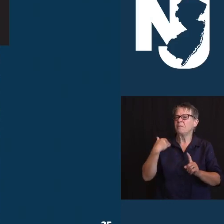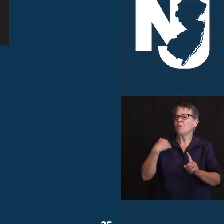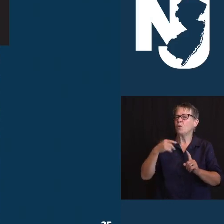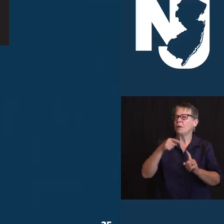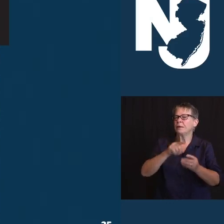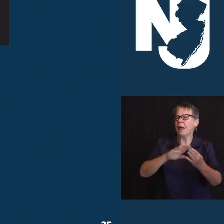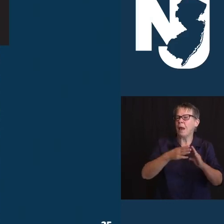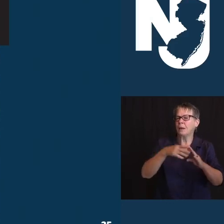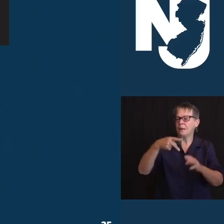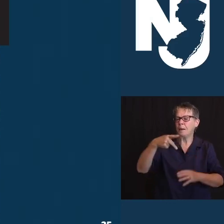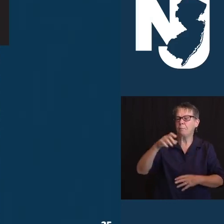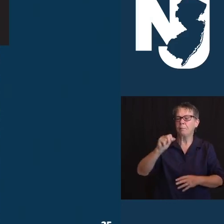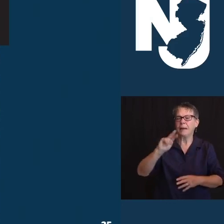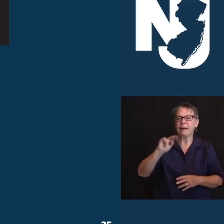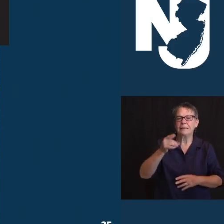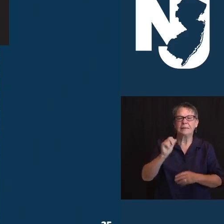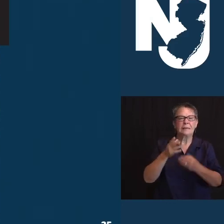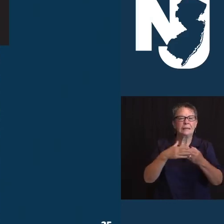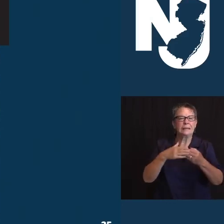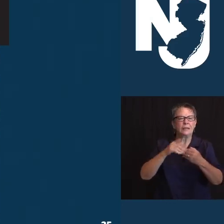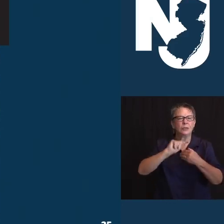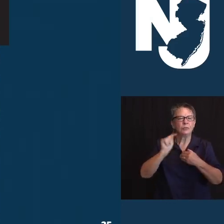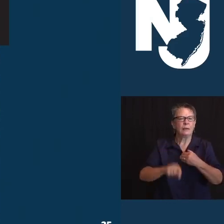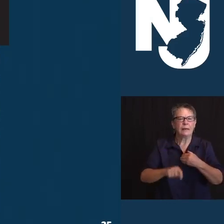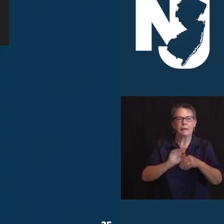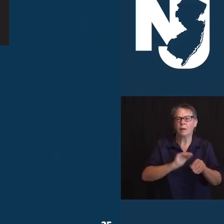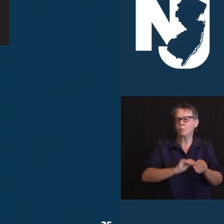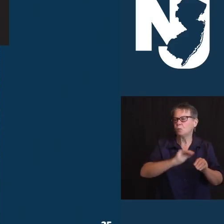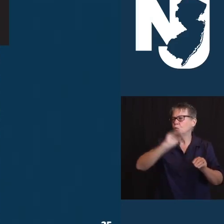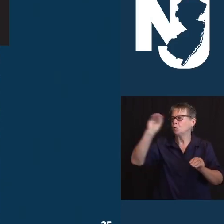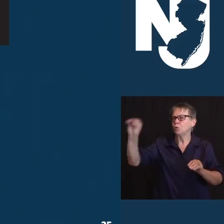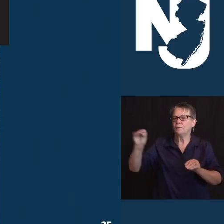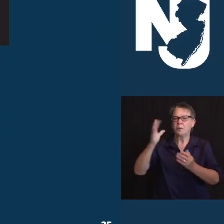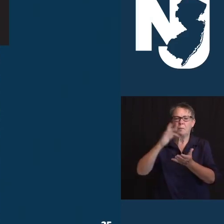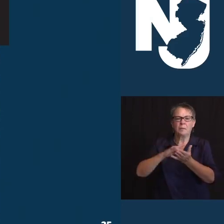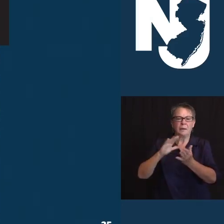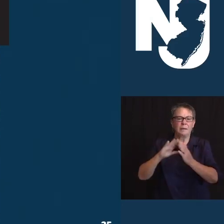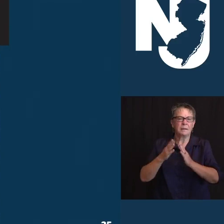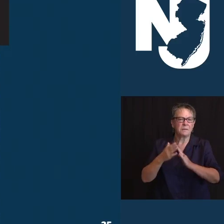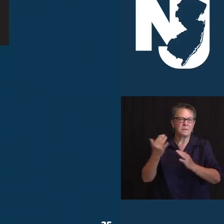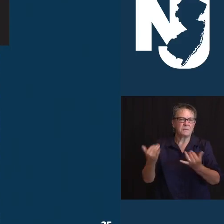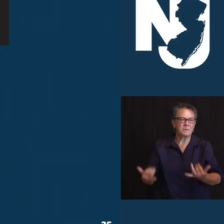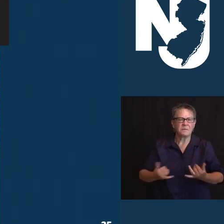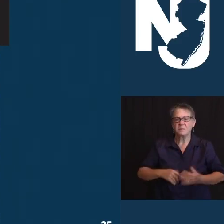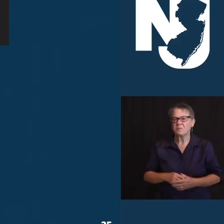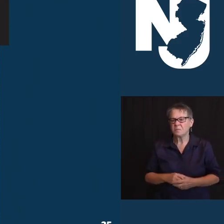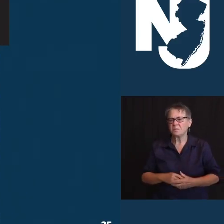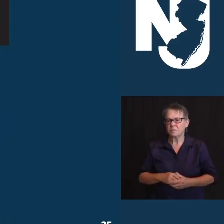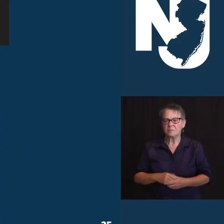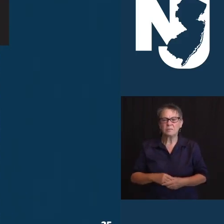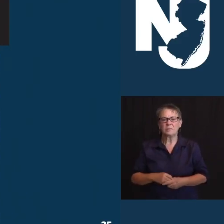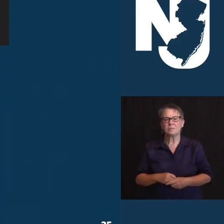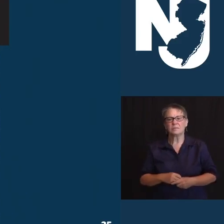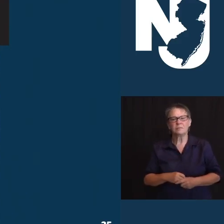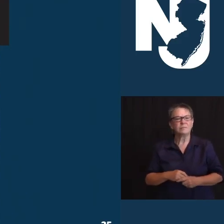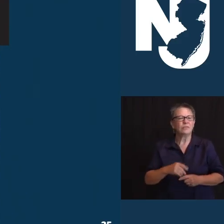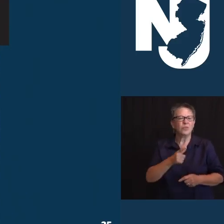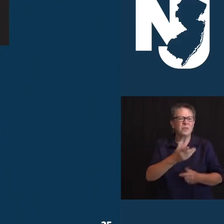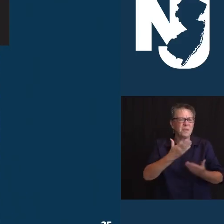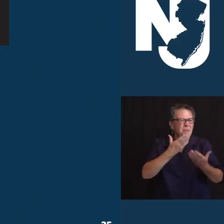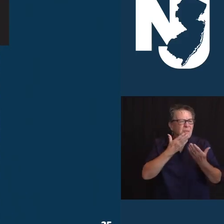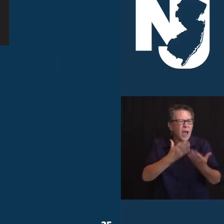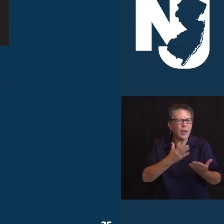to Mary Claire and David, and to everyone at Princeton Legal Search Group, thank you for keeping the faith, and thank you as well for all you do to keep